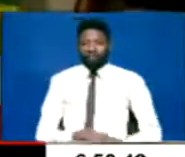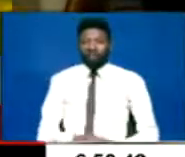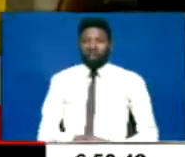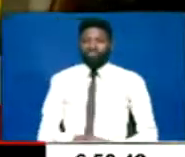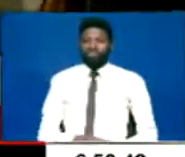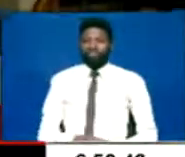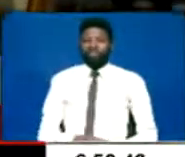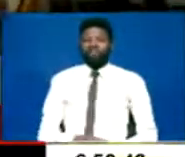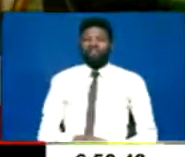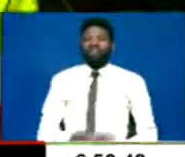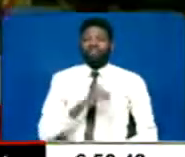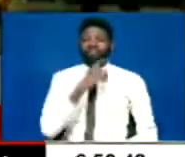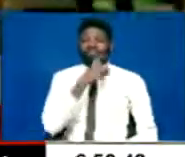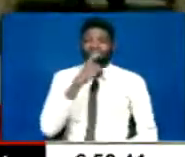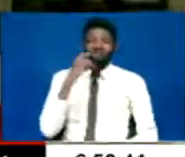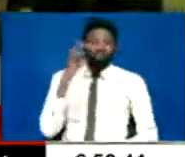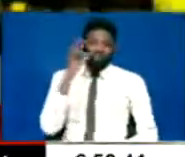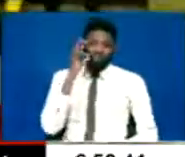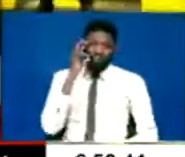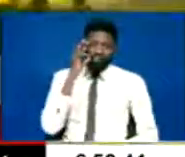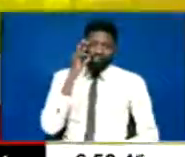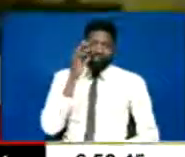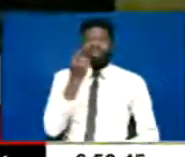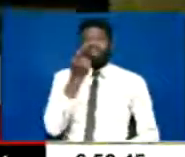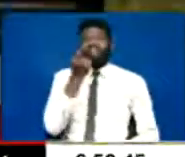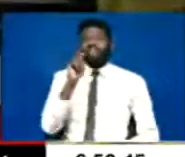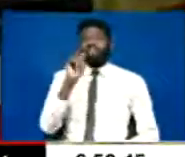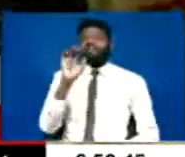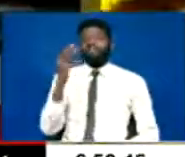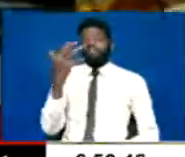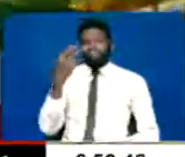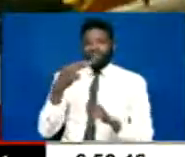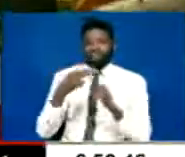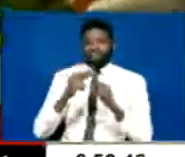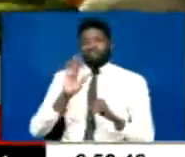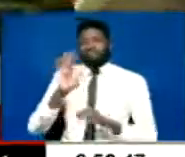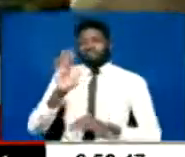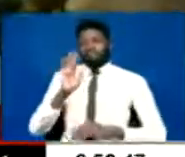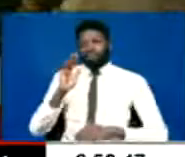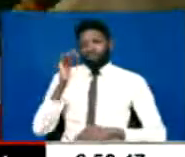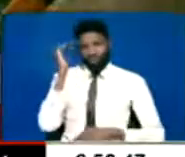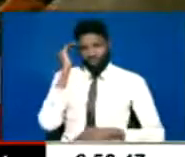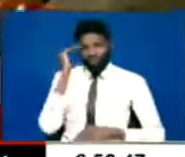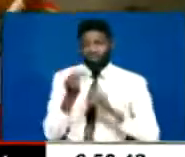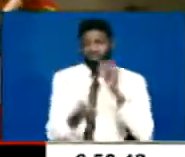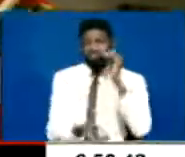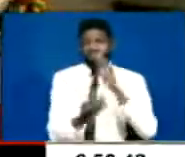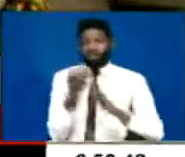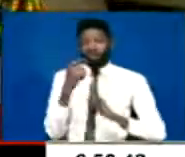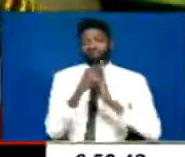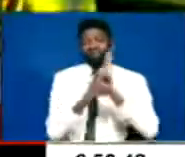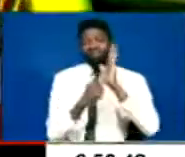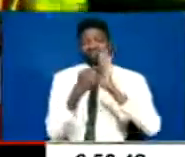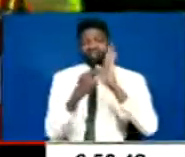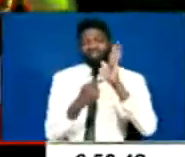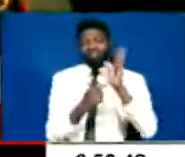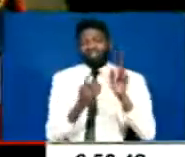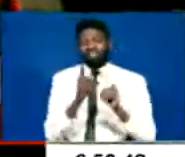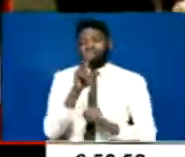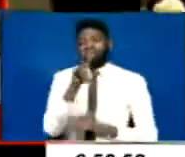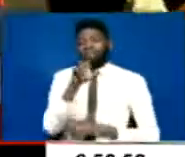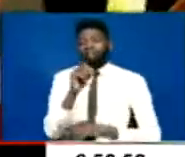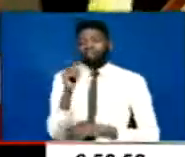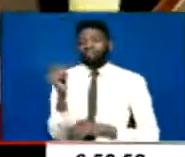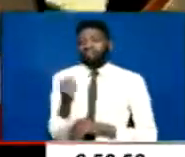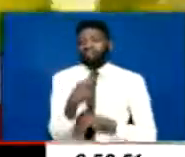Wajakoya the Fifth, as he is popularly referred to, launched his manifesto on 30th June, stipulating what he described as major